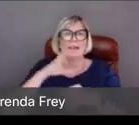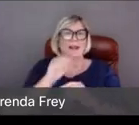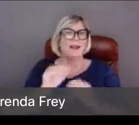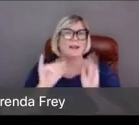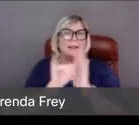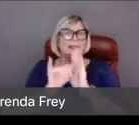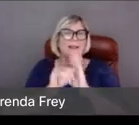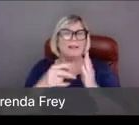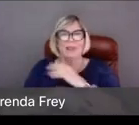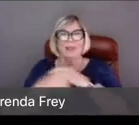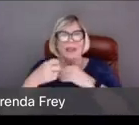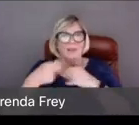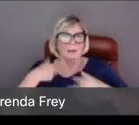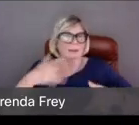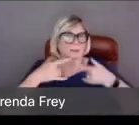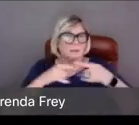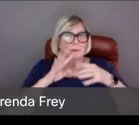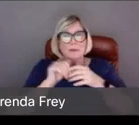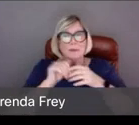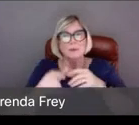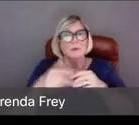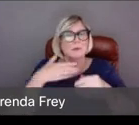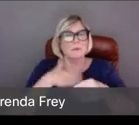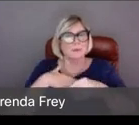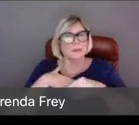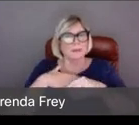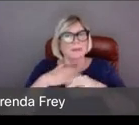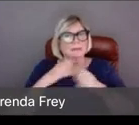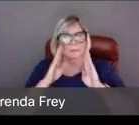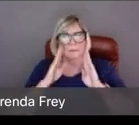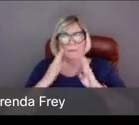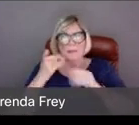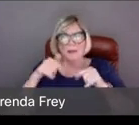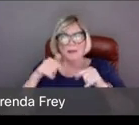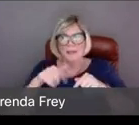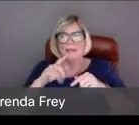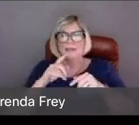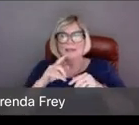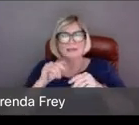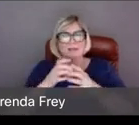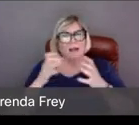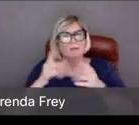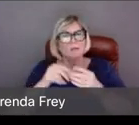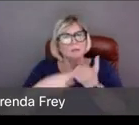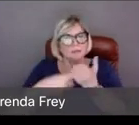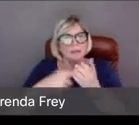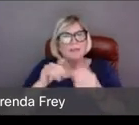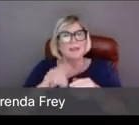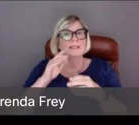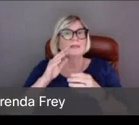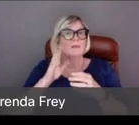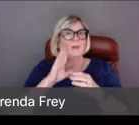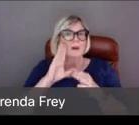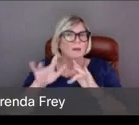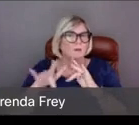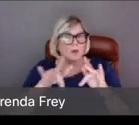try to stay with us because we've got a lot of good stuff to go over tonight. And as Kim said, this is being recorded. And I think this is going to be one of those things you'll want to